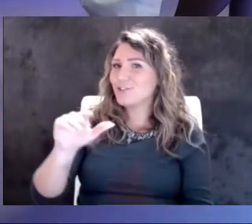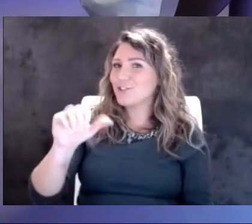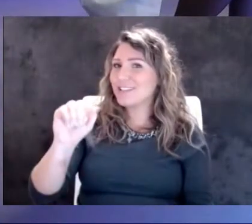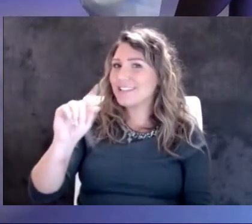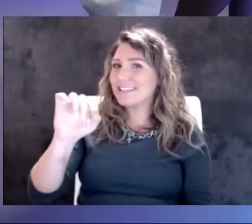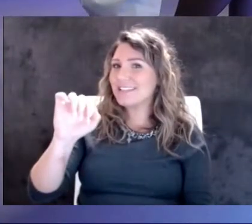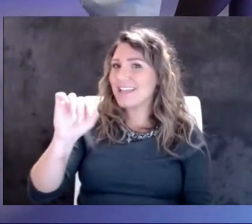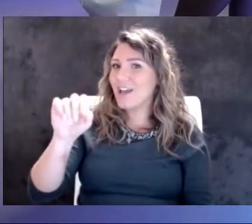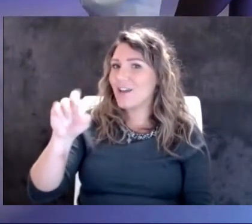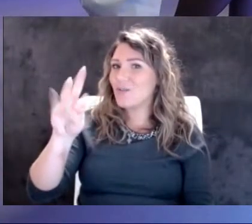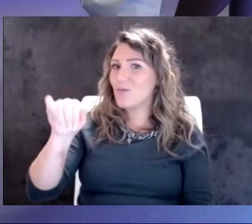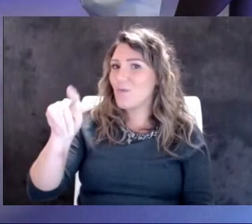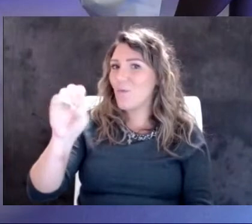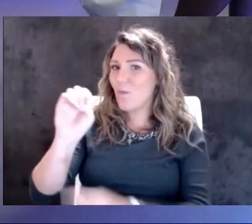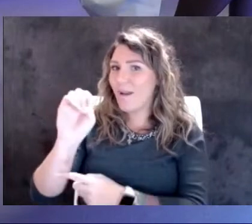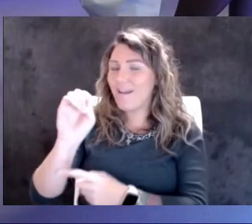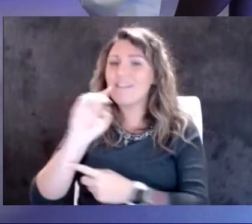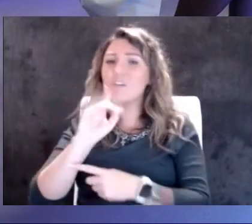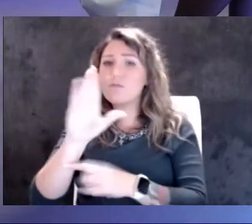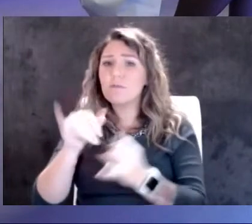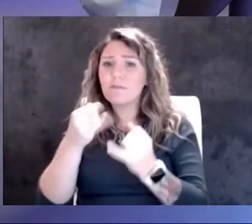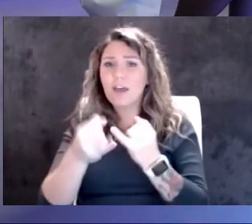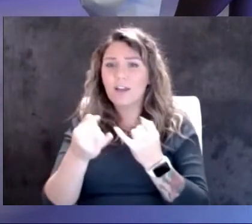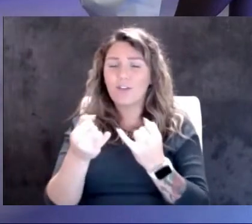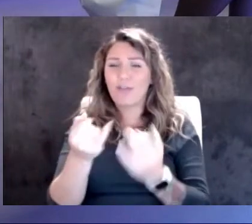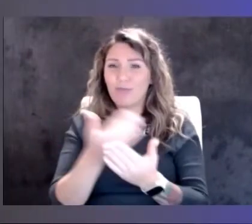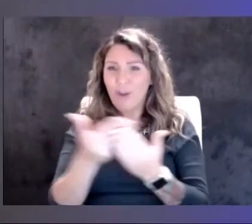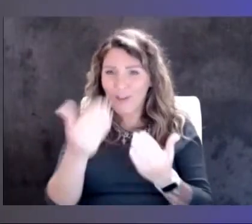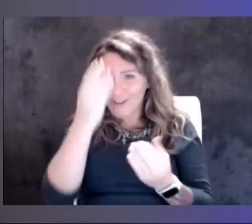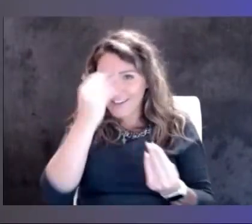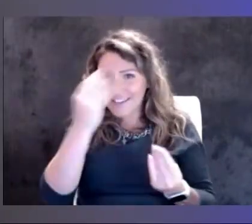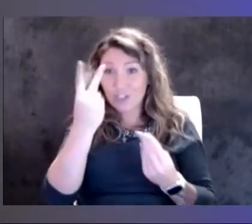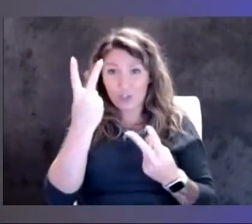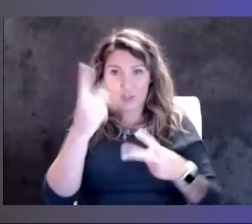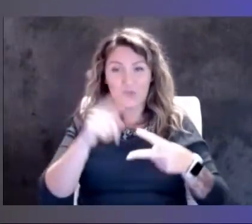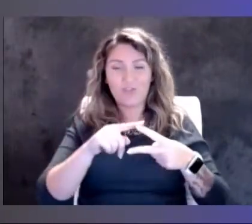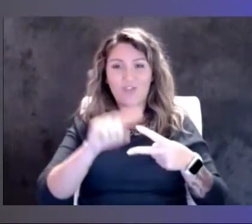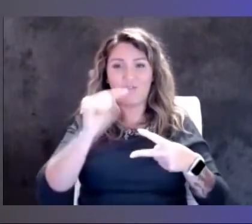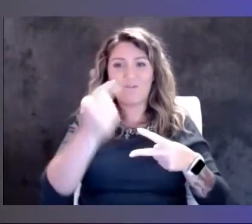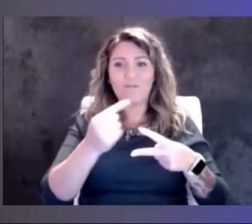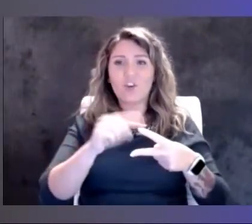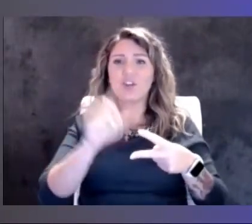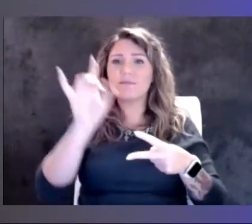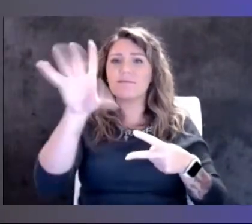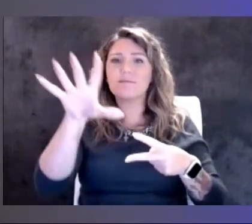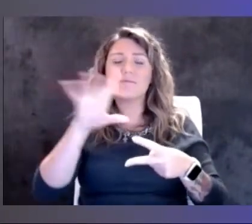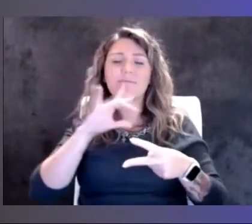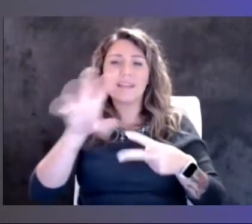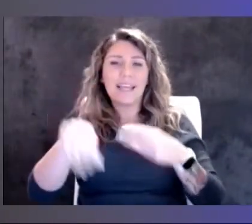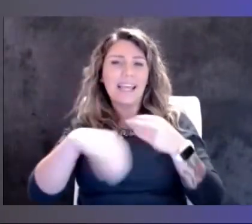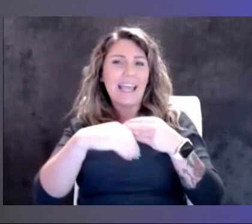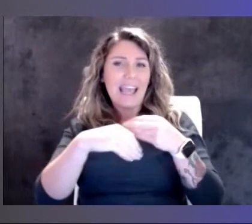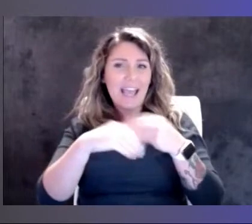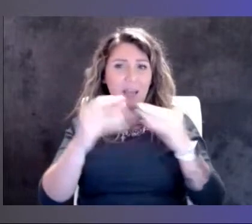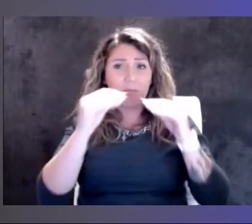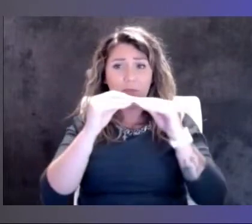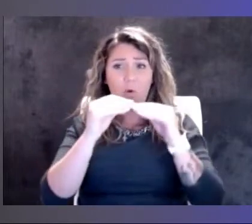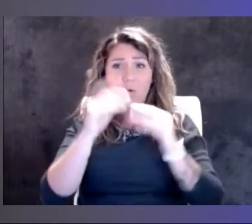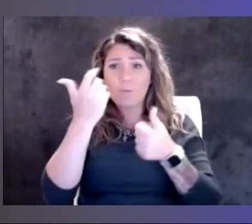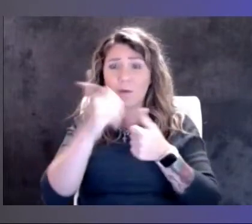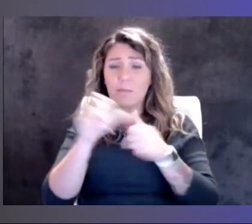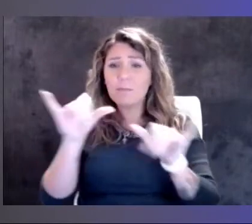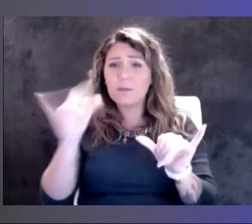about your final thoughts today. I have 2 final thoughts. The first is to insert just another layer of cheese. Remember to stay home if you're